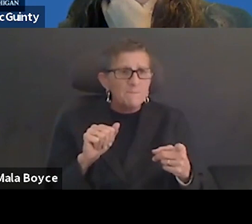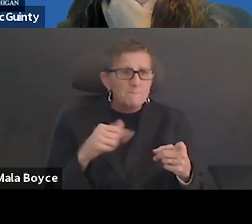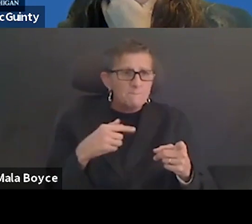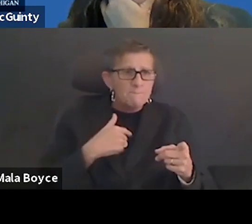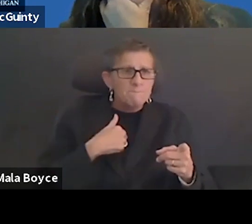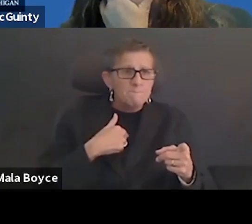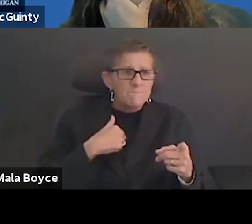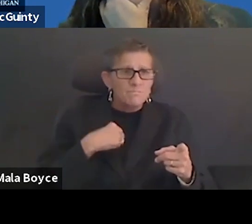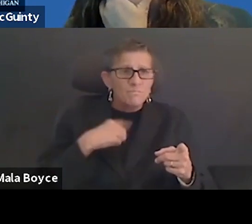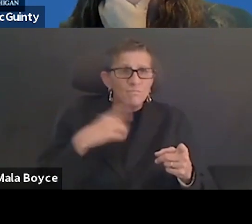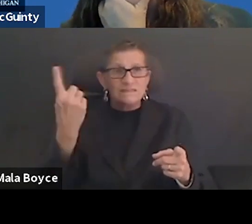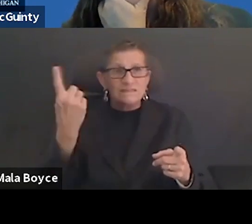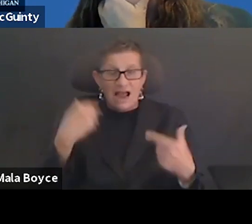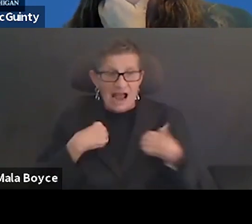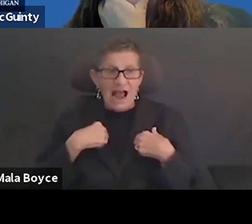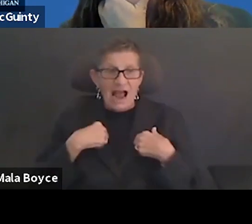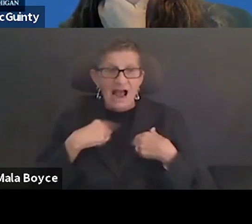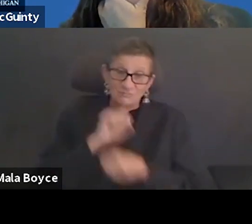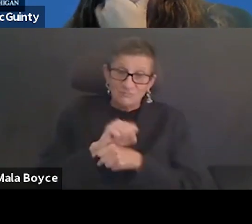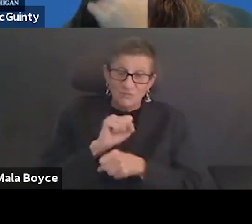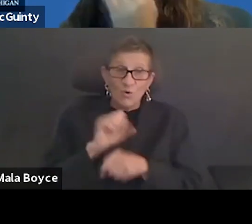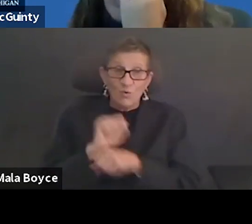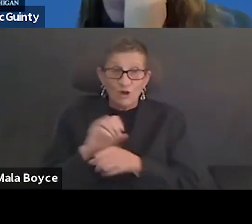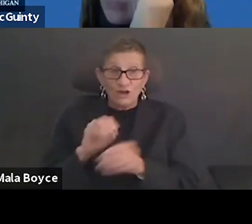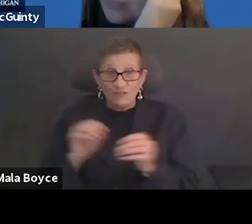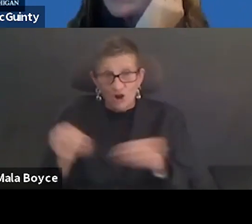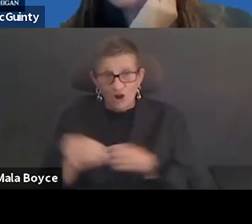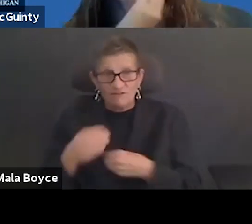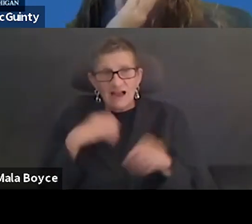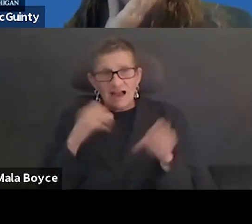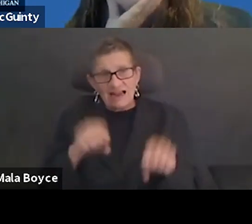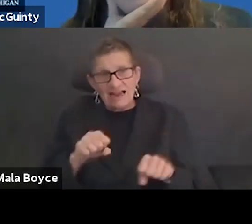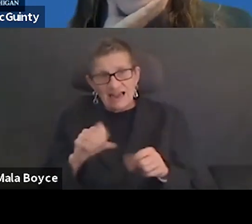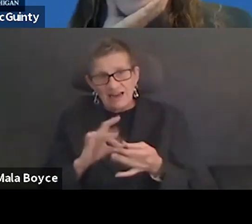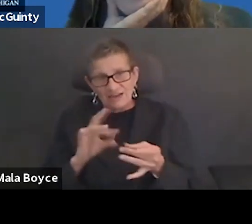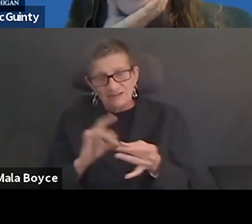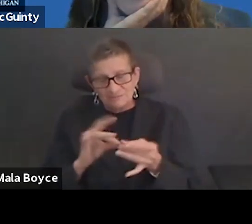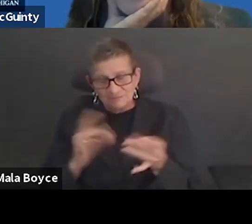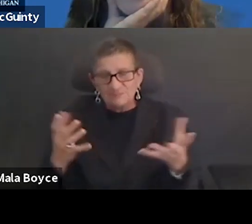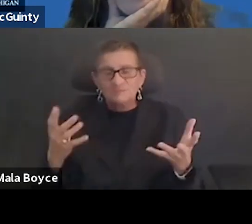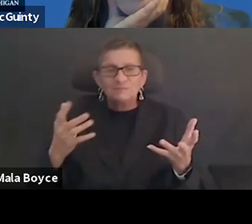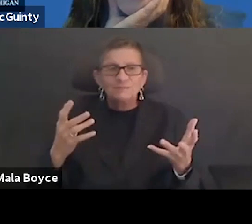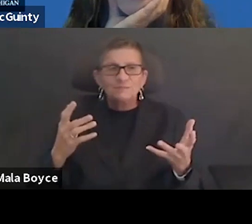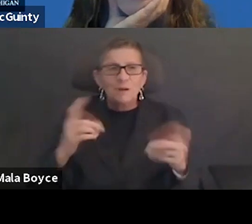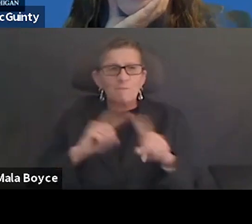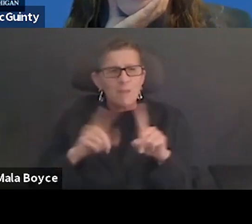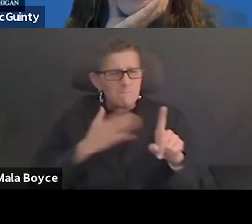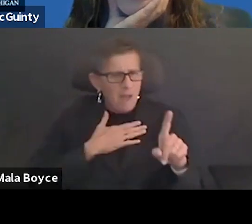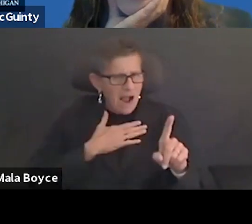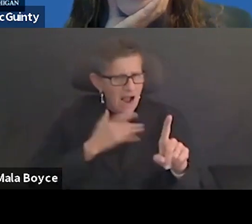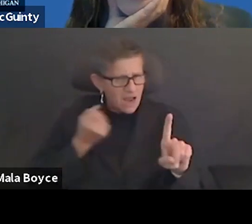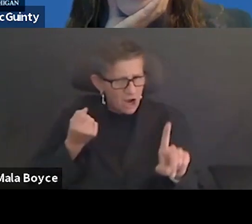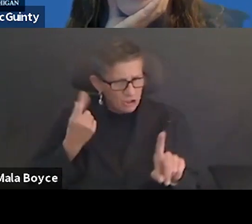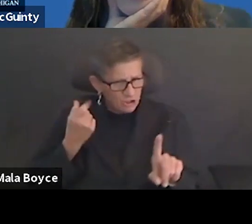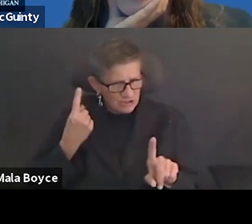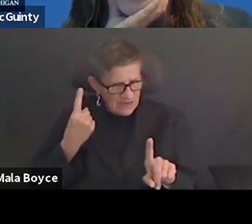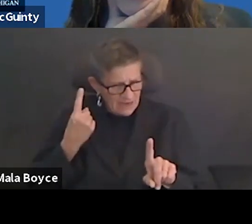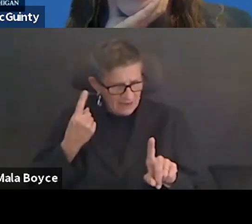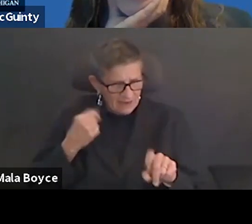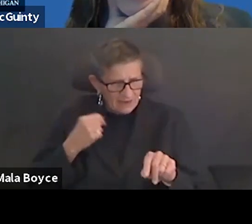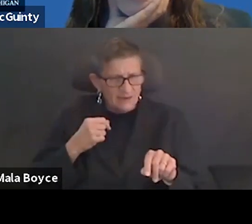So someone who actually works in the office can also chime in to the extent that I'm wrong here. But my understanding is